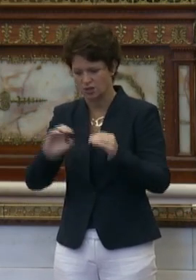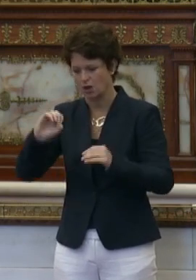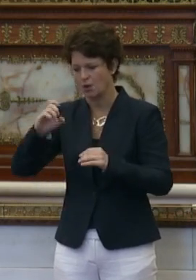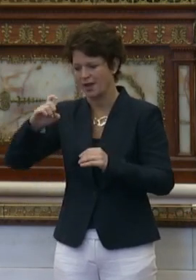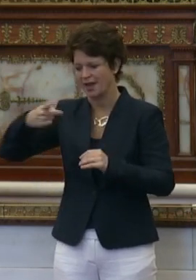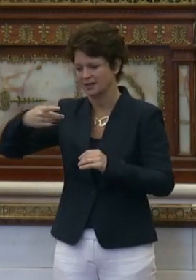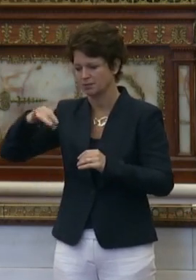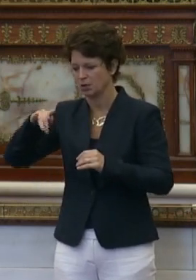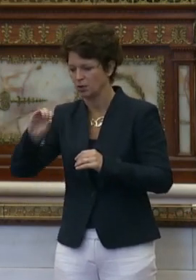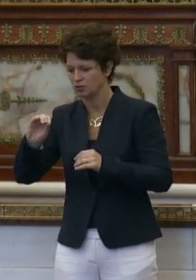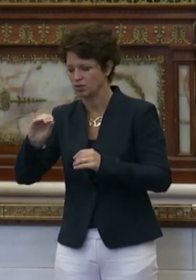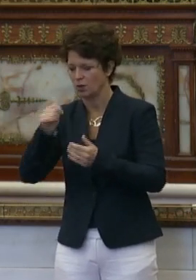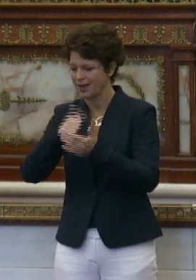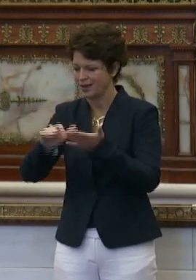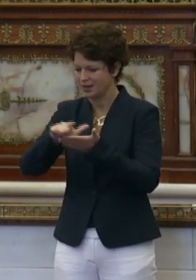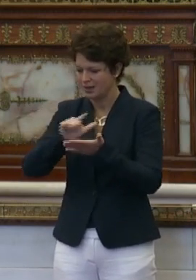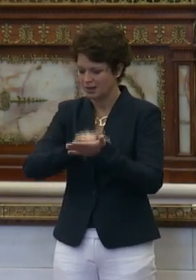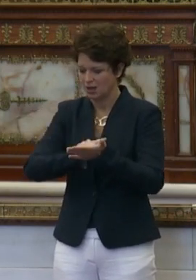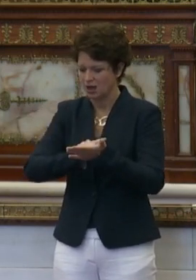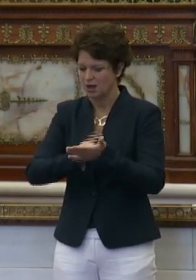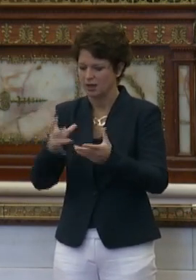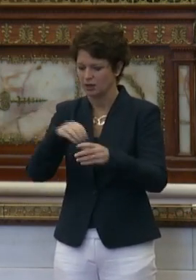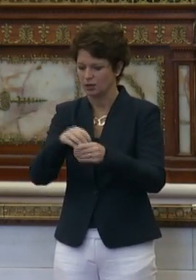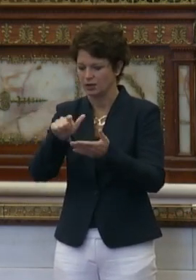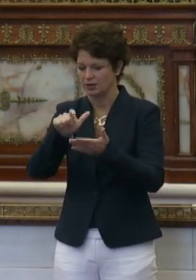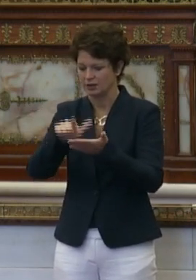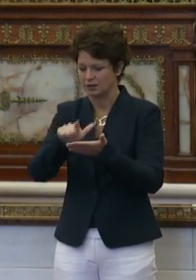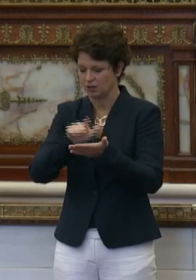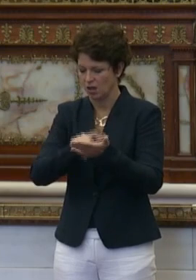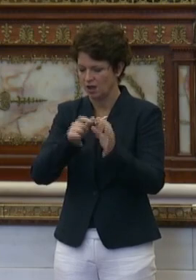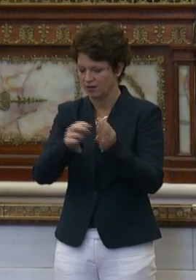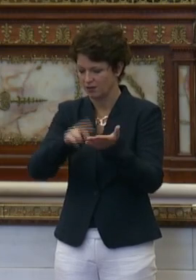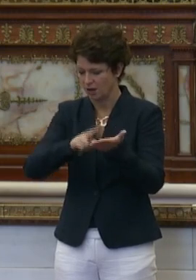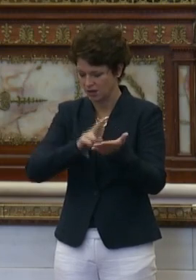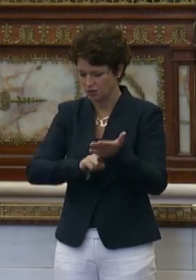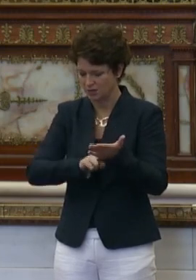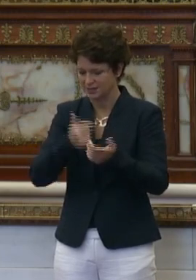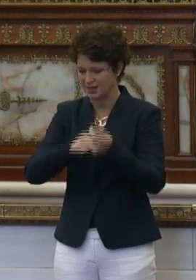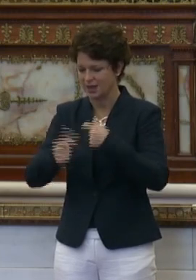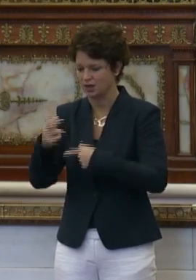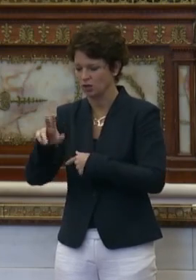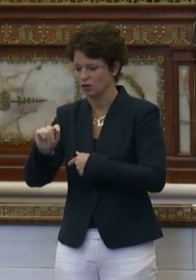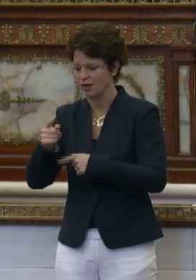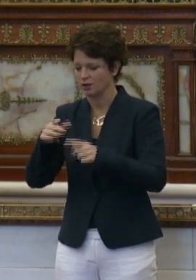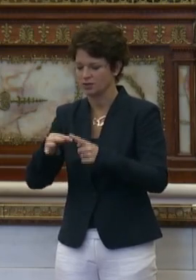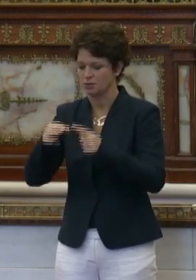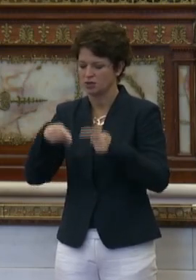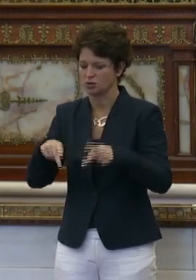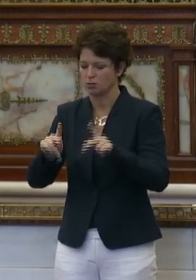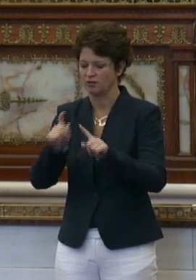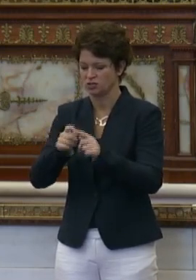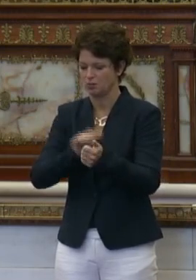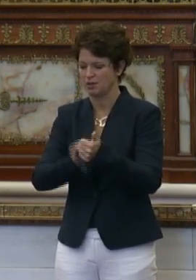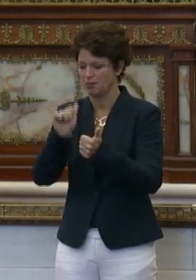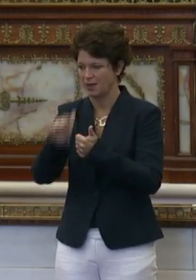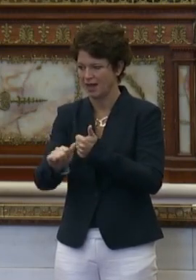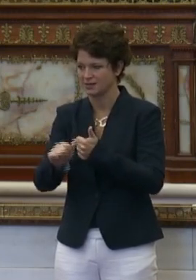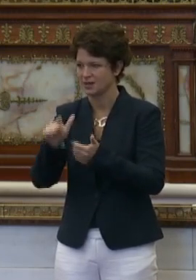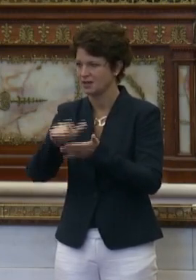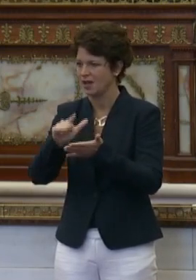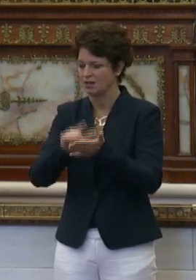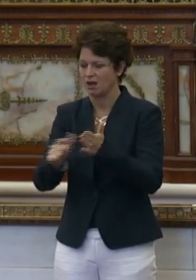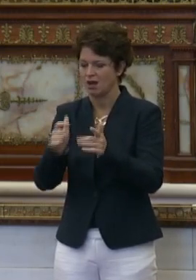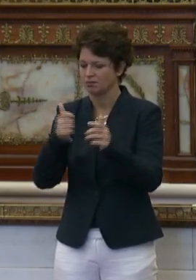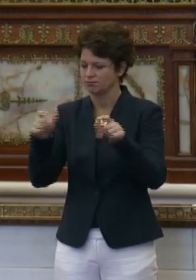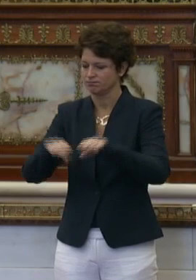facto law nor any law impairing the obligation of contracts or making irrevocable any grant or special privileges shall be passed. This law is